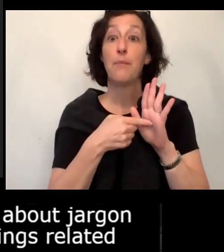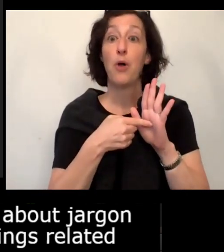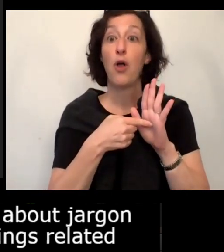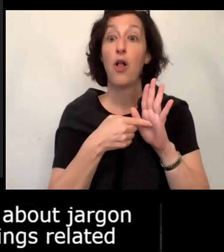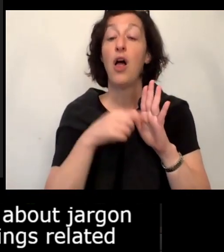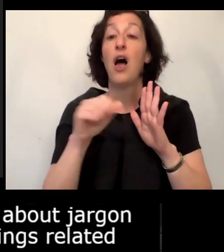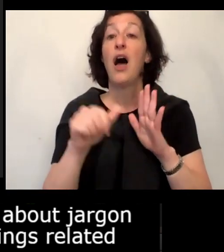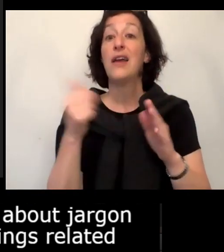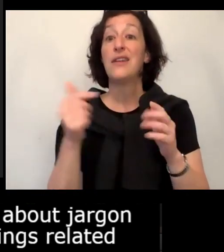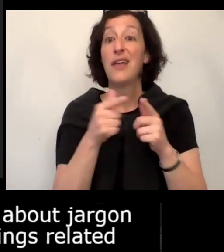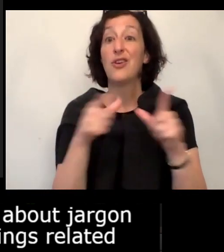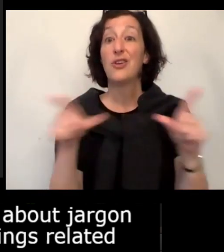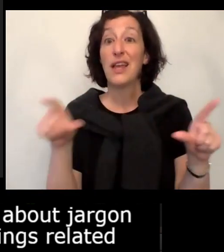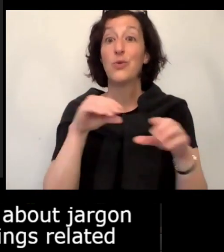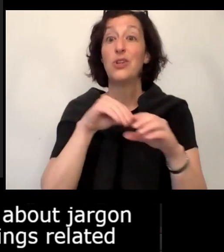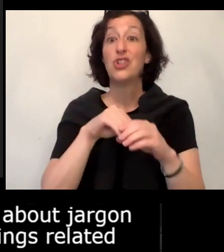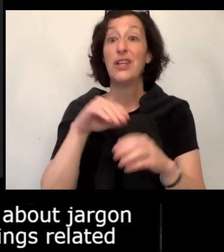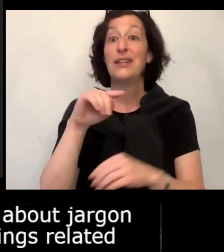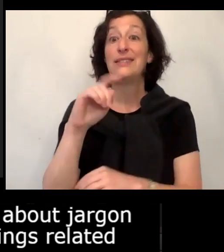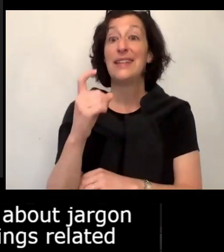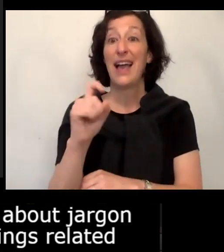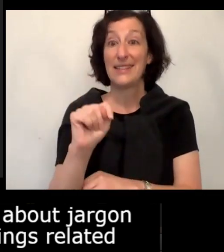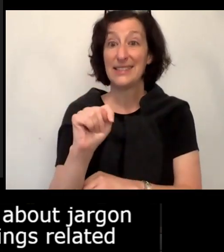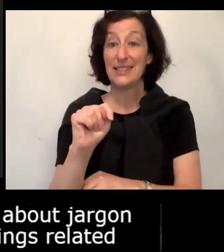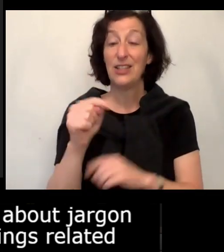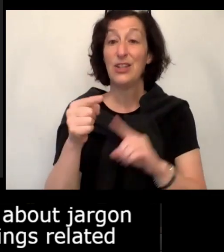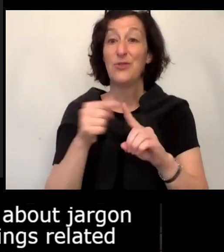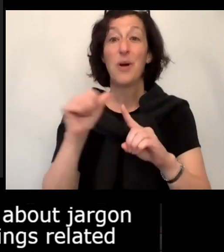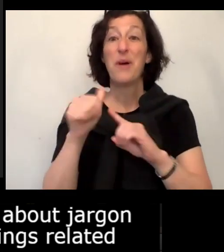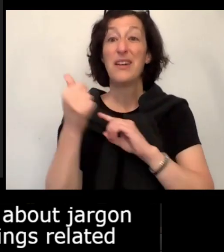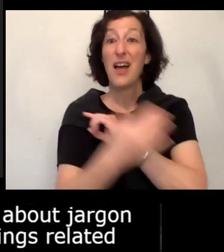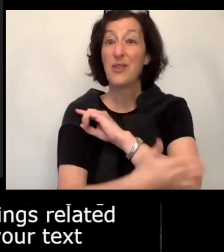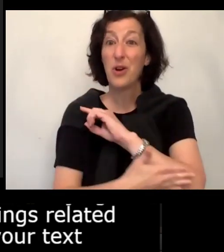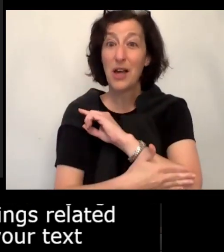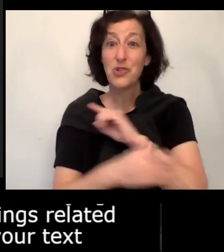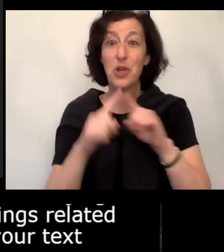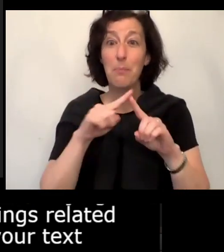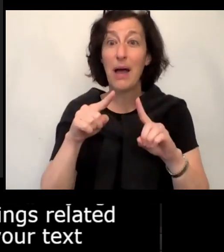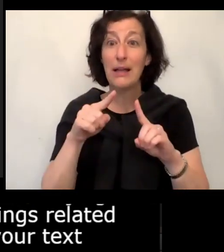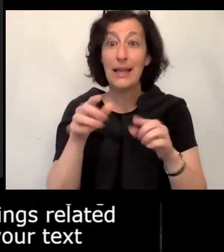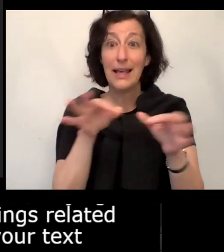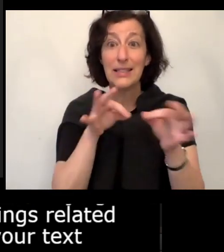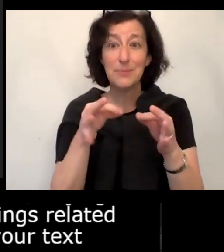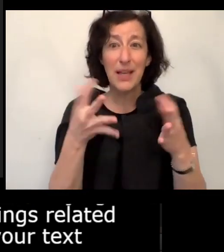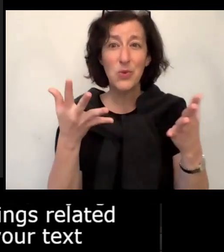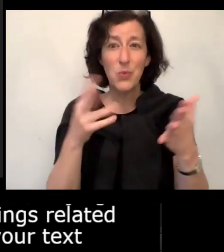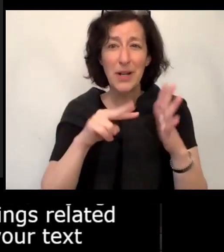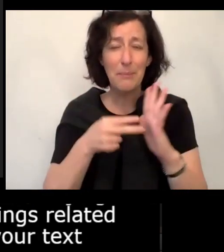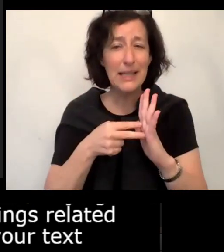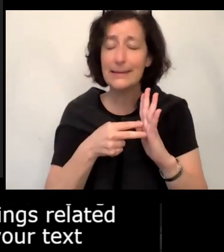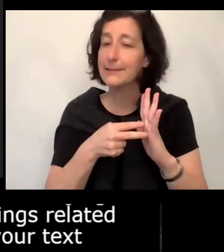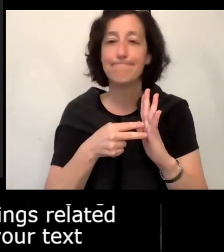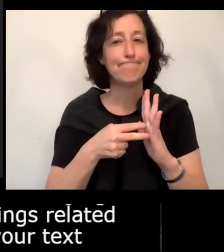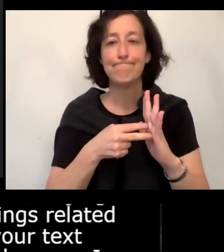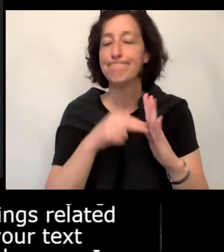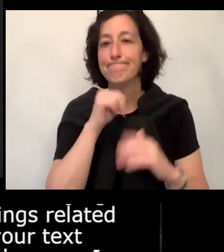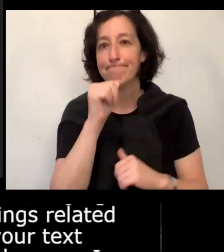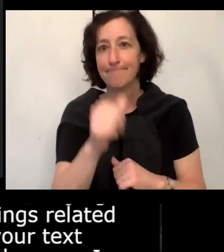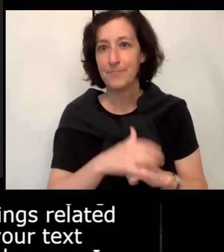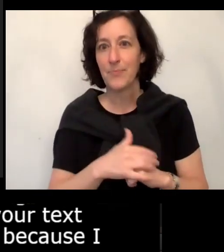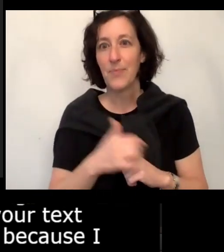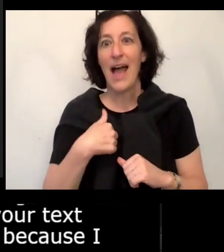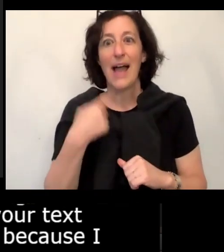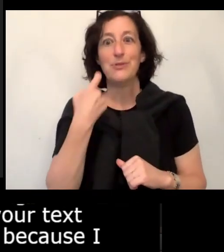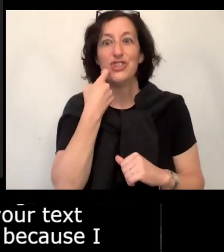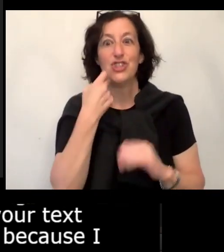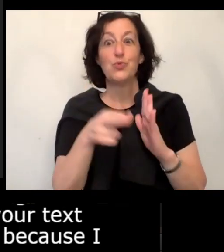your text without explaining what it means. This comes up because I was just reviewing something, so a lot of